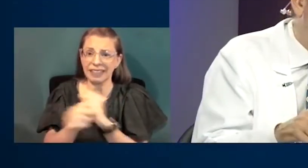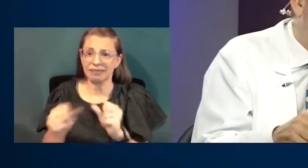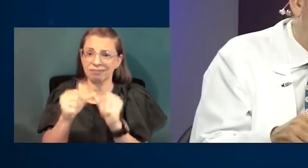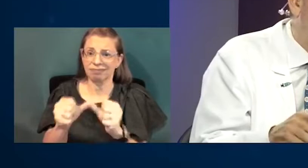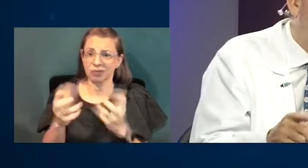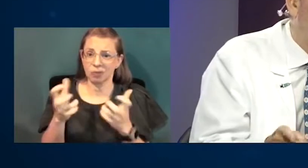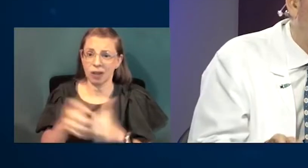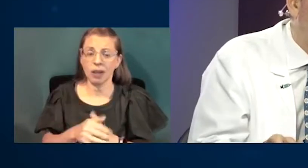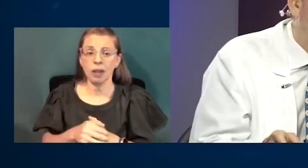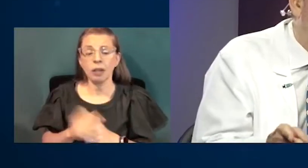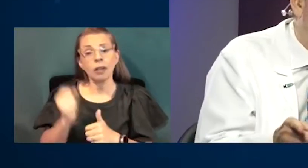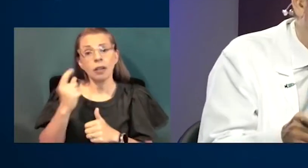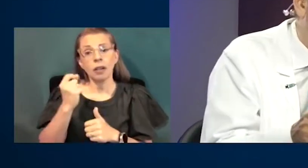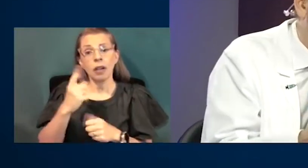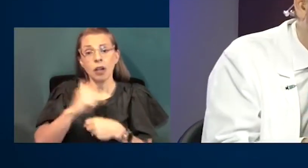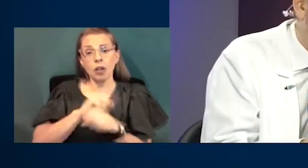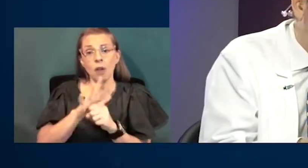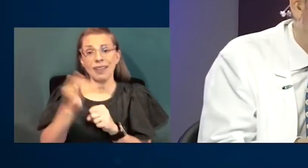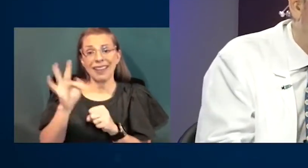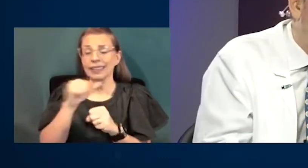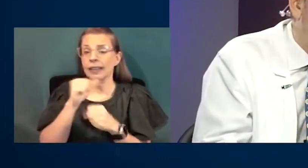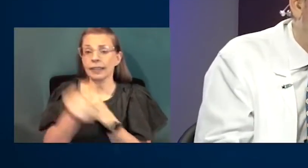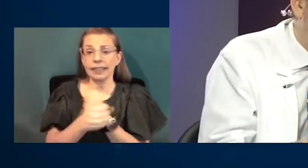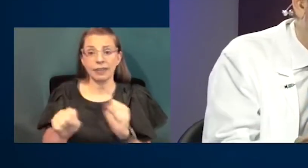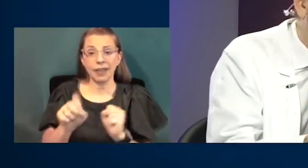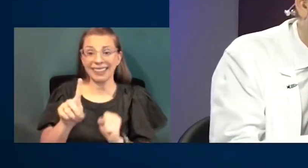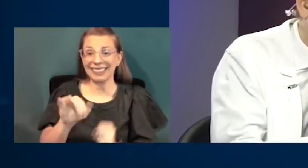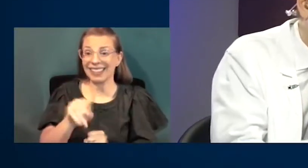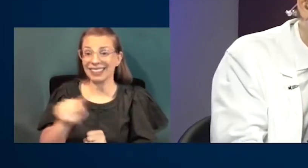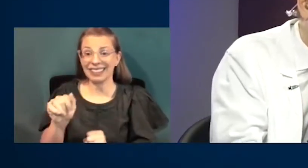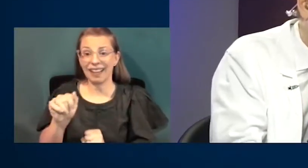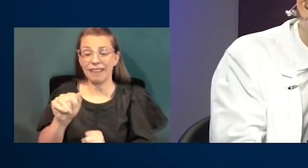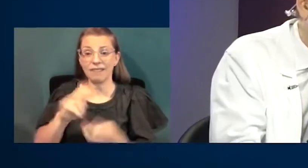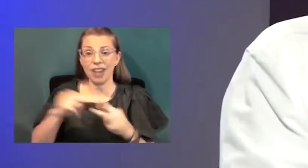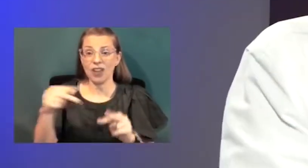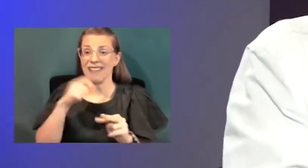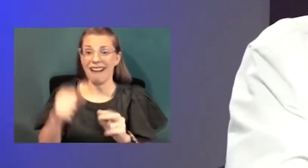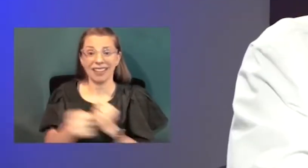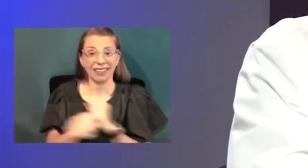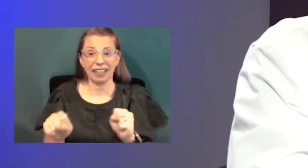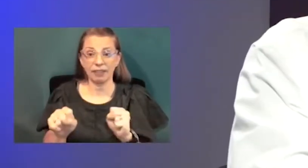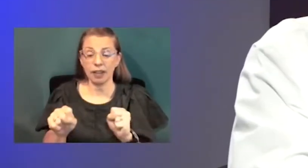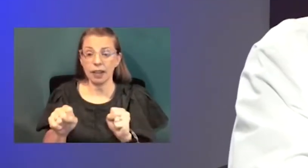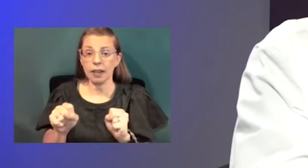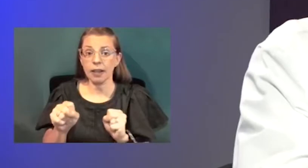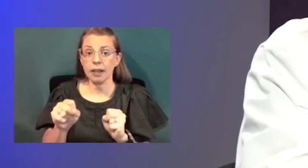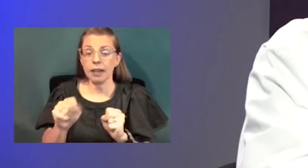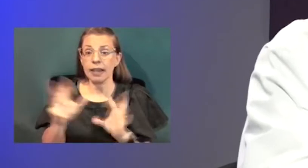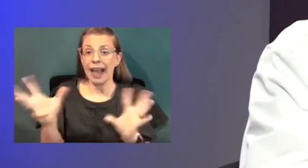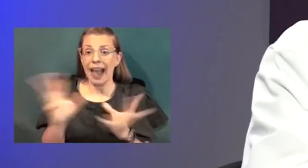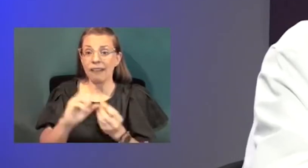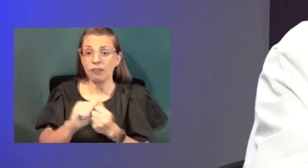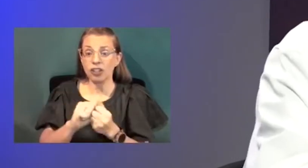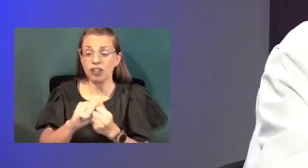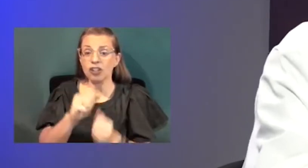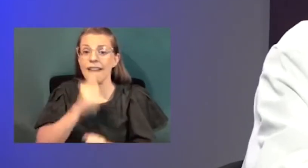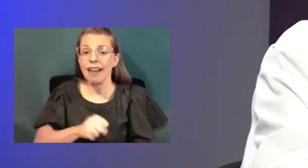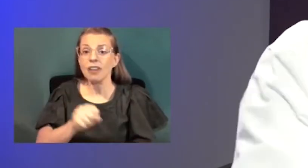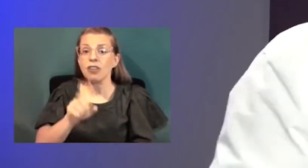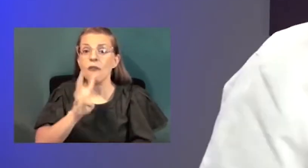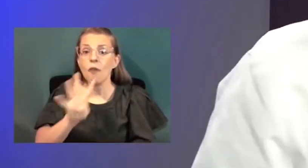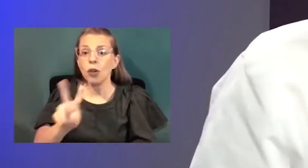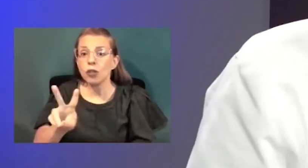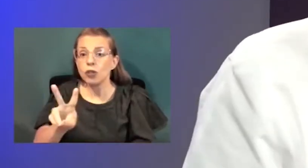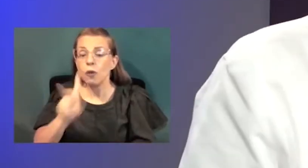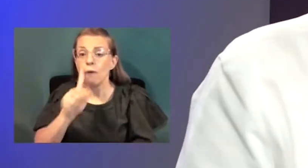is not safe. The Delta variant is not safe. And the average hospitalization age in Springfield is 42. 42. Yeah. That's a